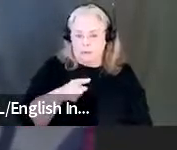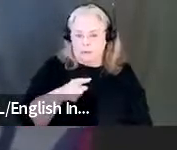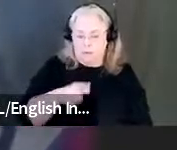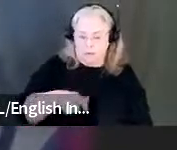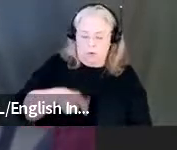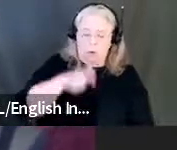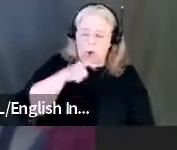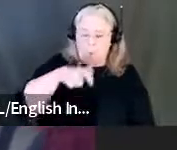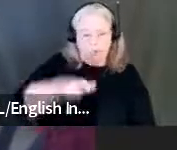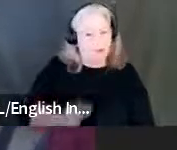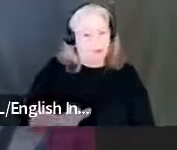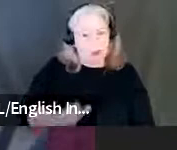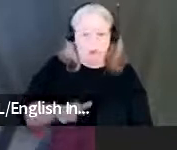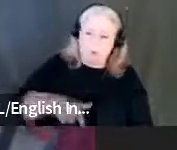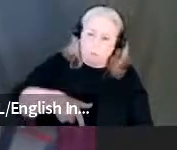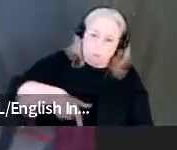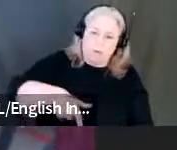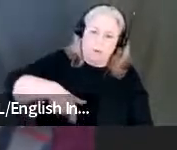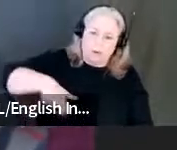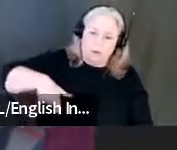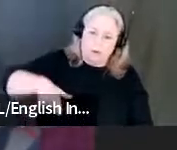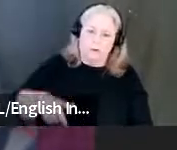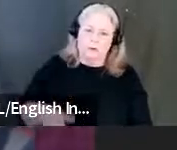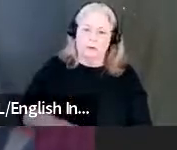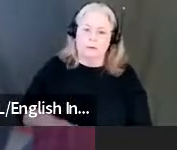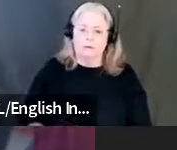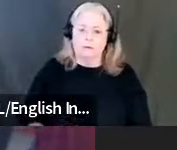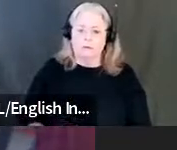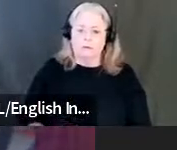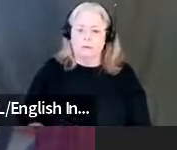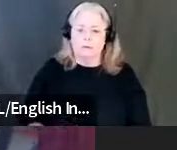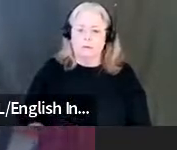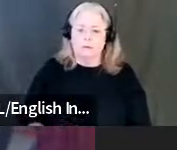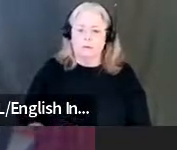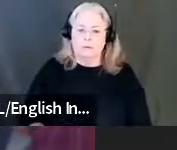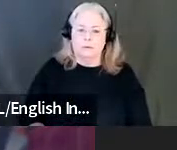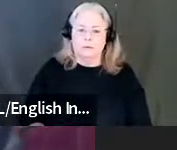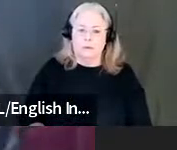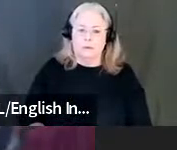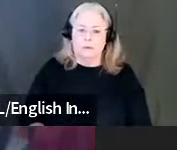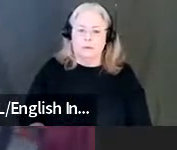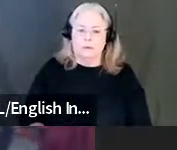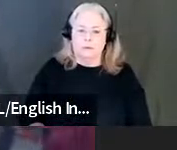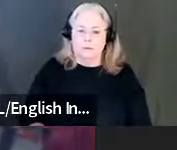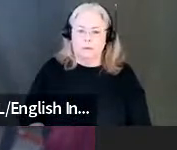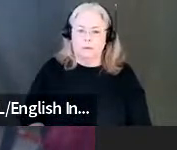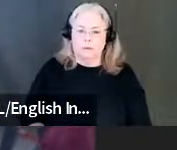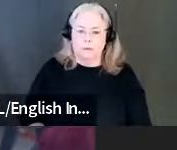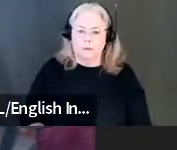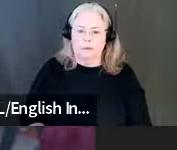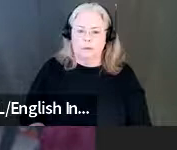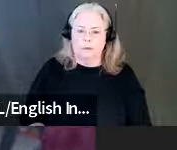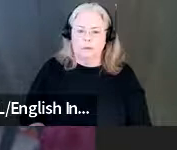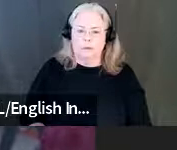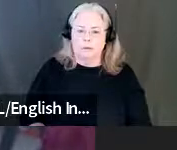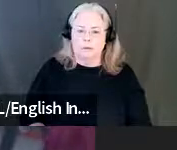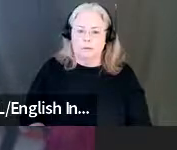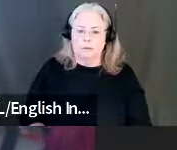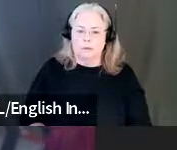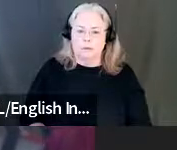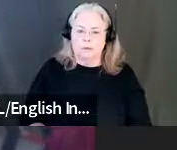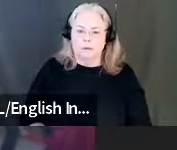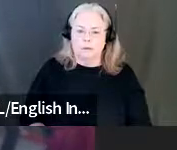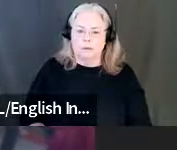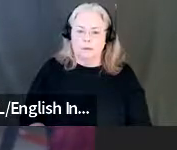here. And so my thumb is down here to offer some resistance. And now, see, I can slide. So it should